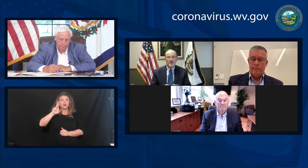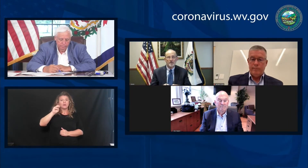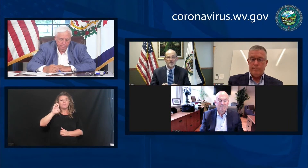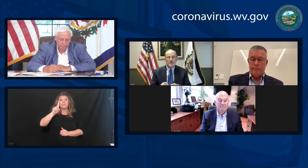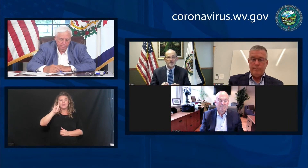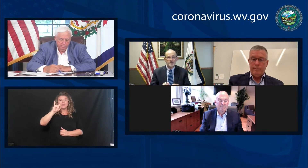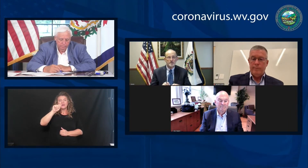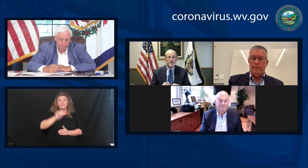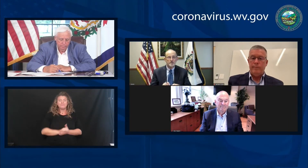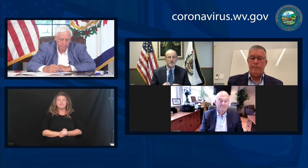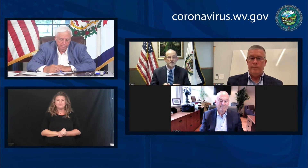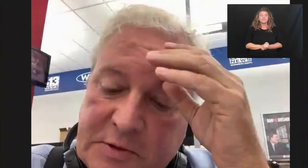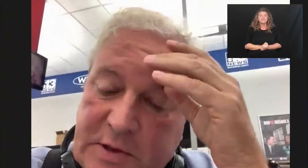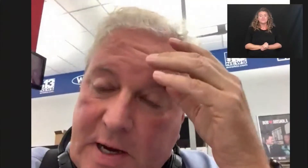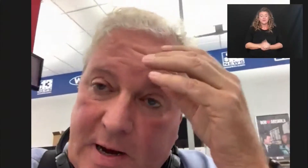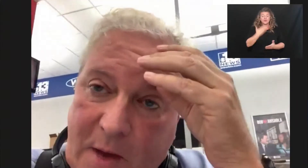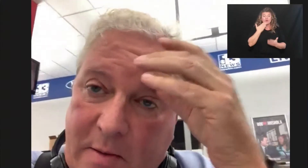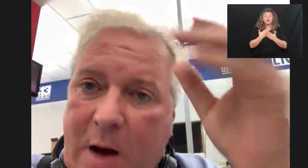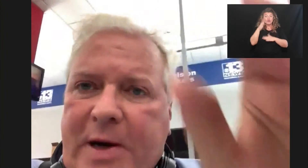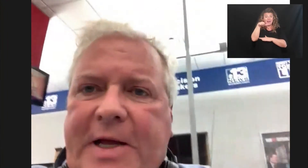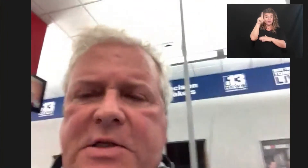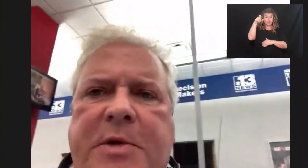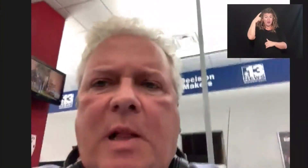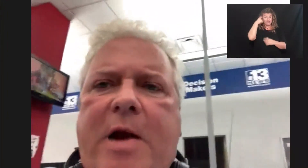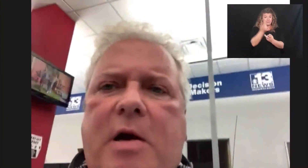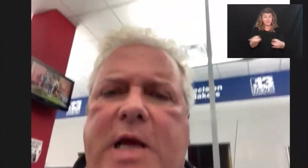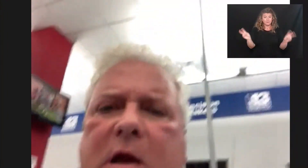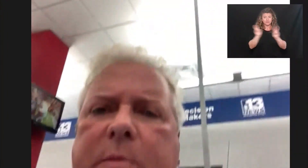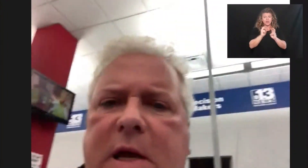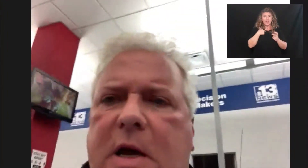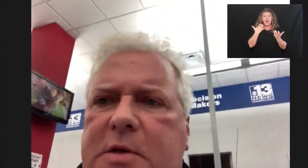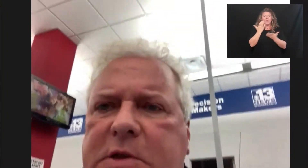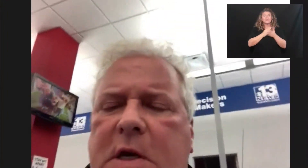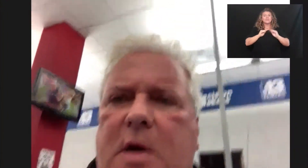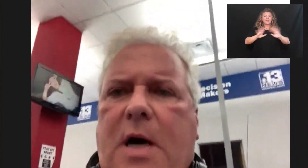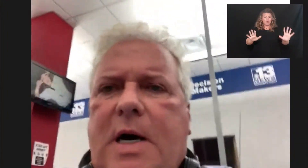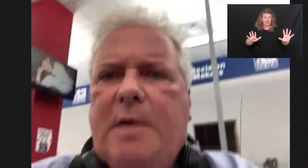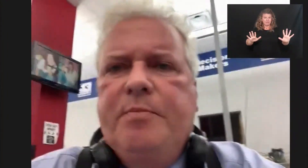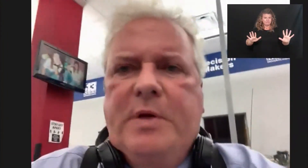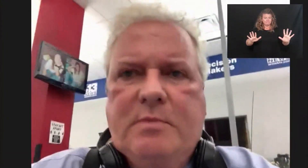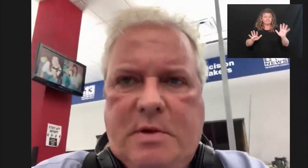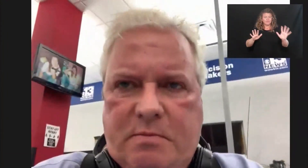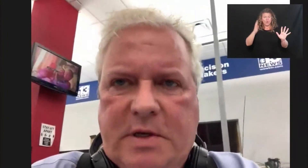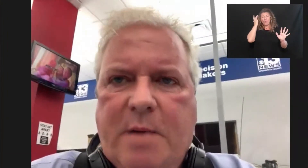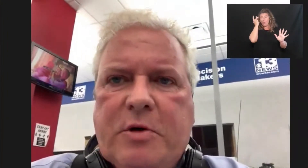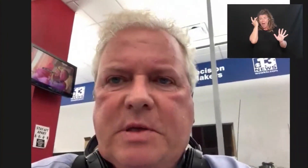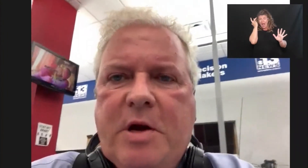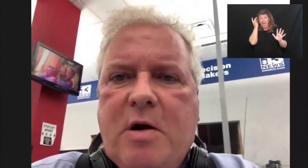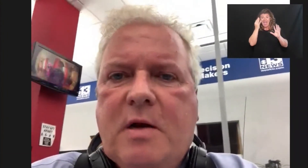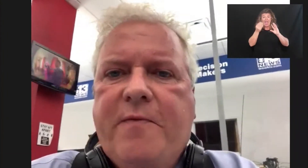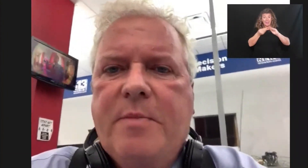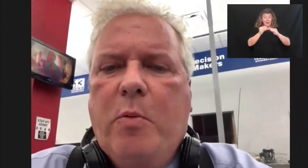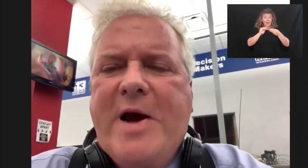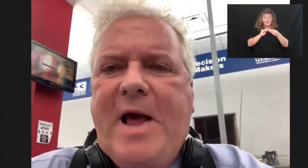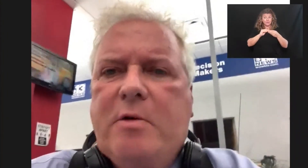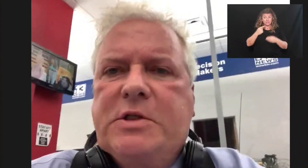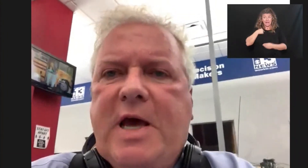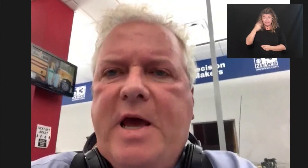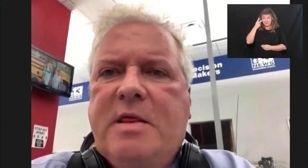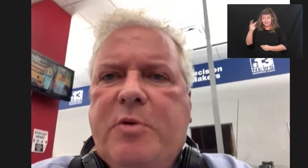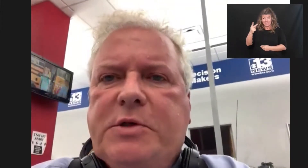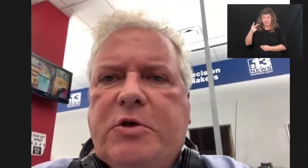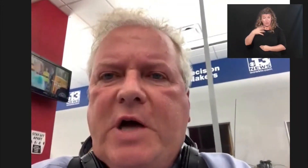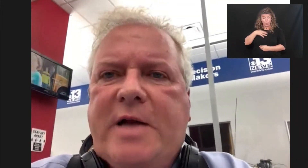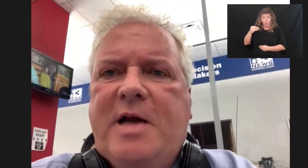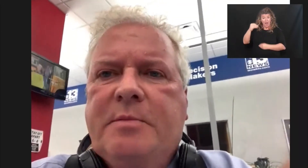Good afternoon, Governor and cabinet members. I want to get some clarity here, because the numbers I'm hearing from the White House